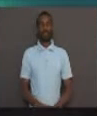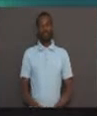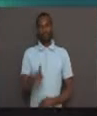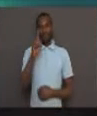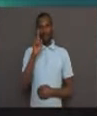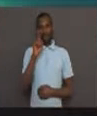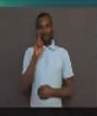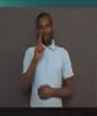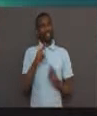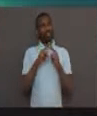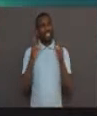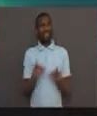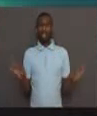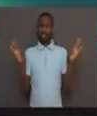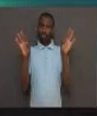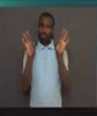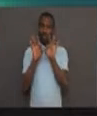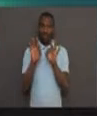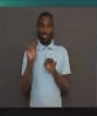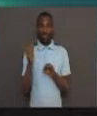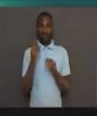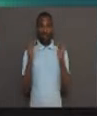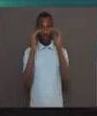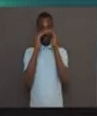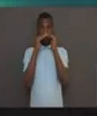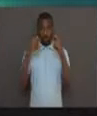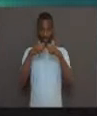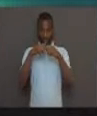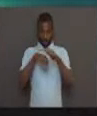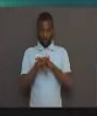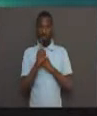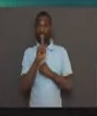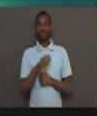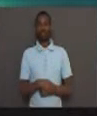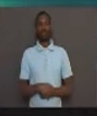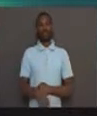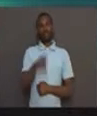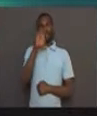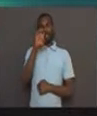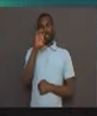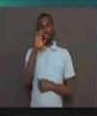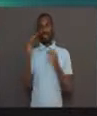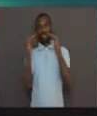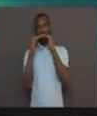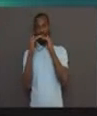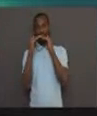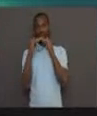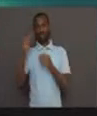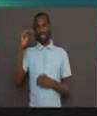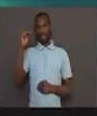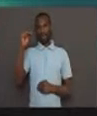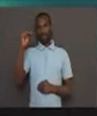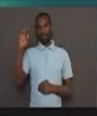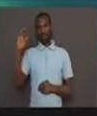One of the most important equations in physics is E equals